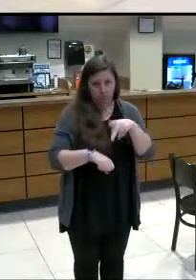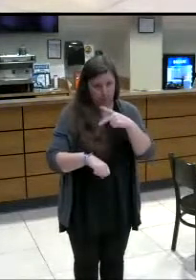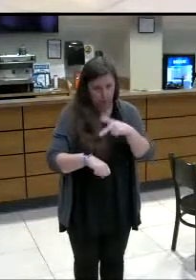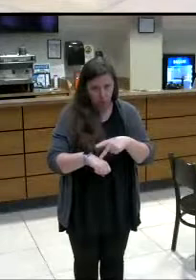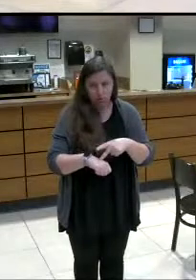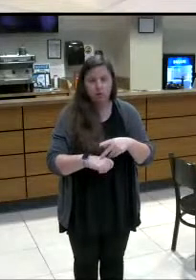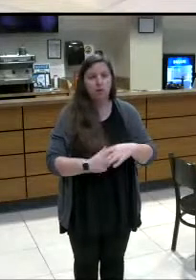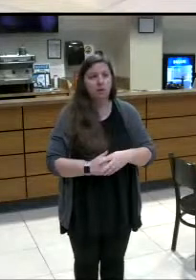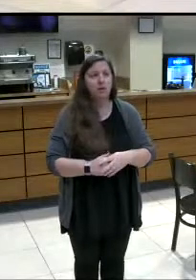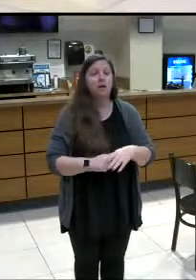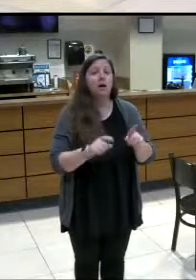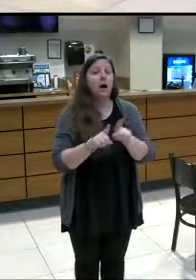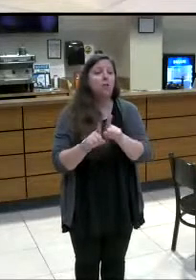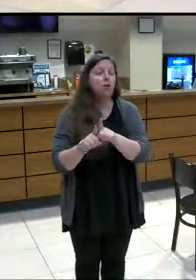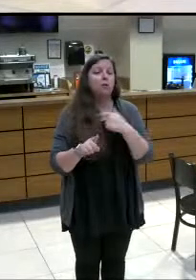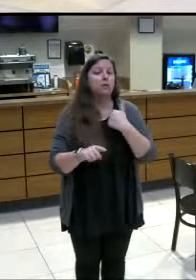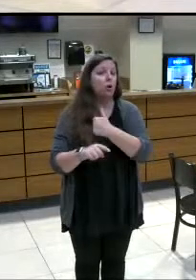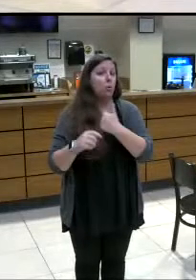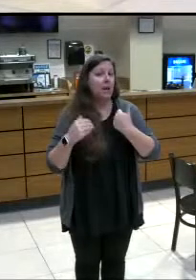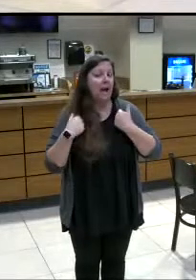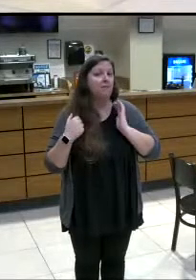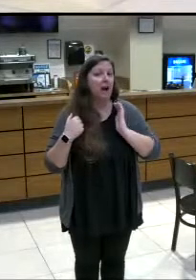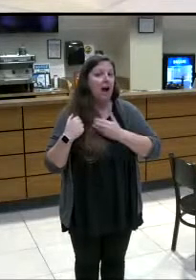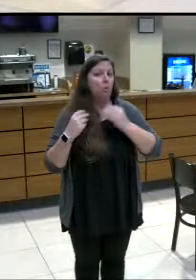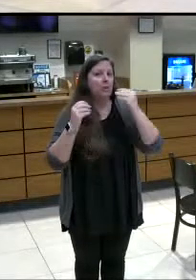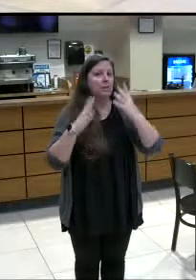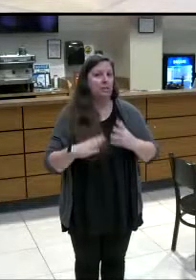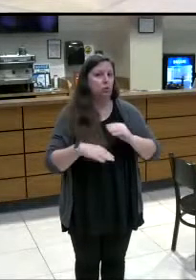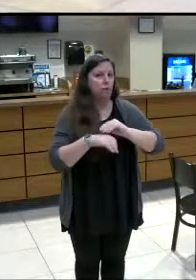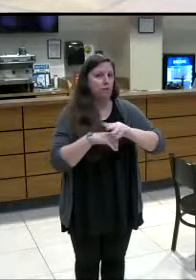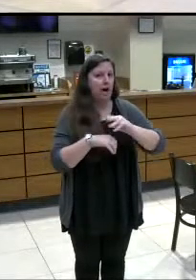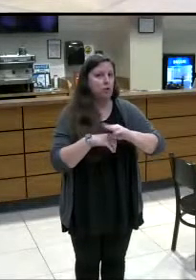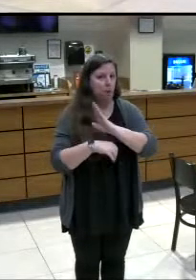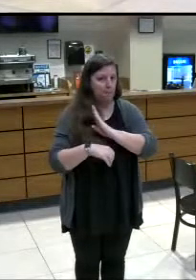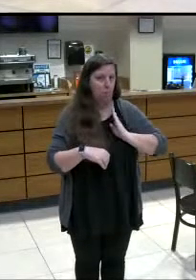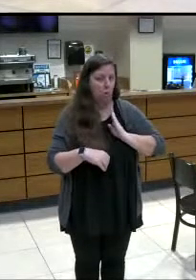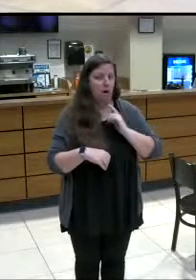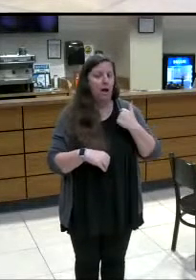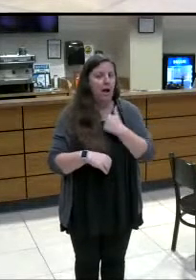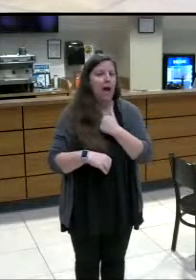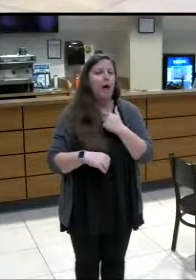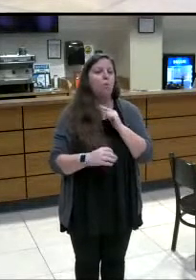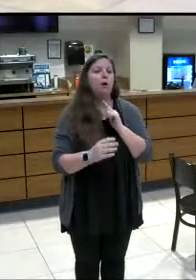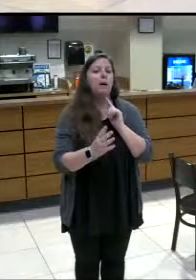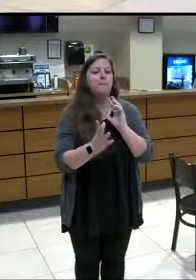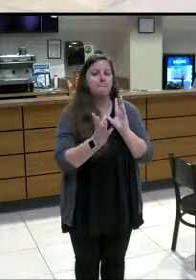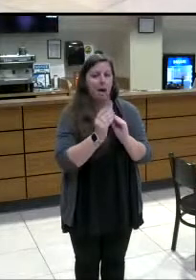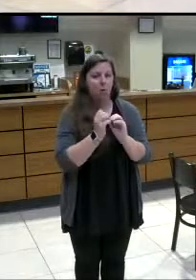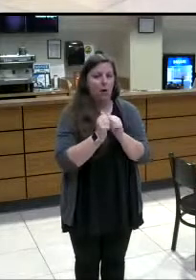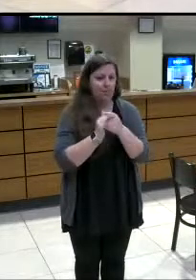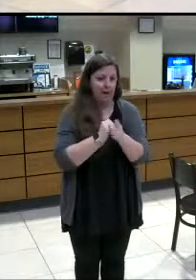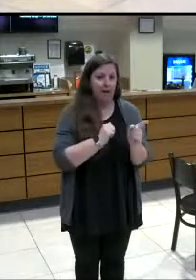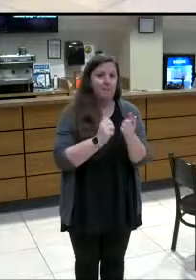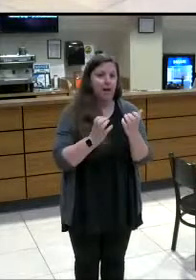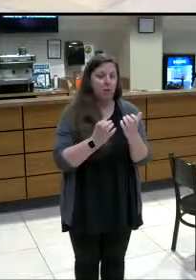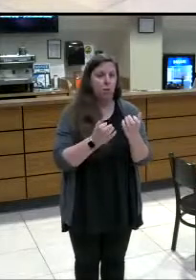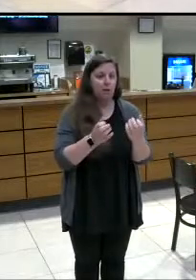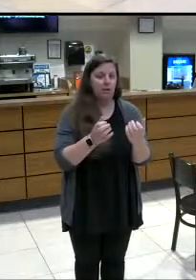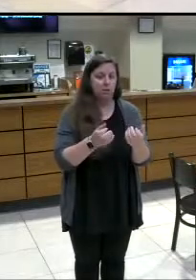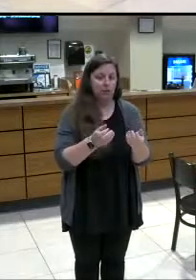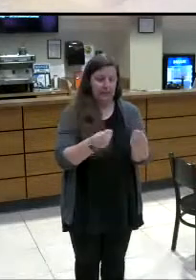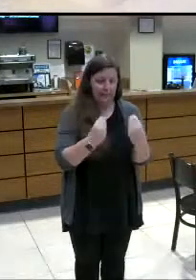that we have our teacher advisory board. So we met with our teacher advisory board. They wanted to give us feedback